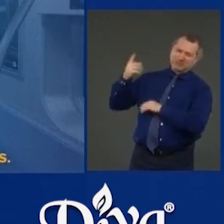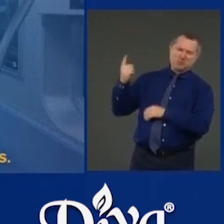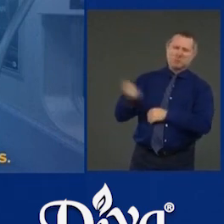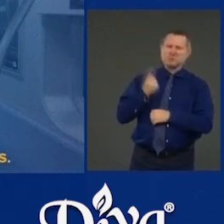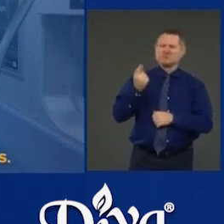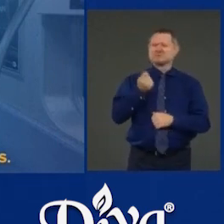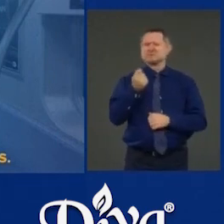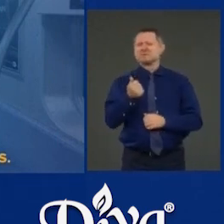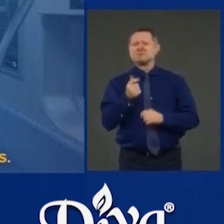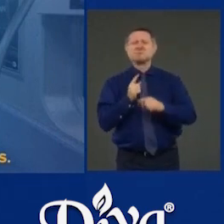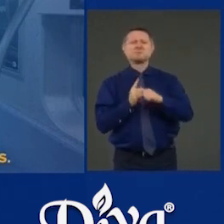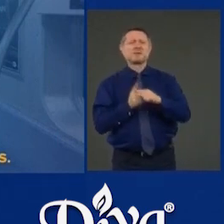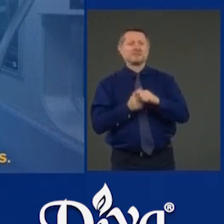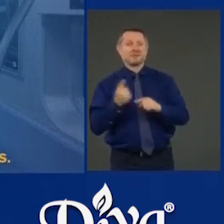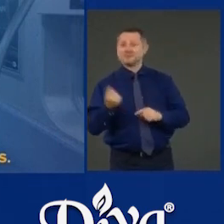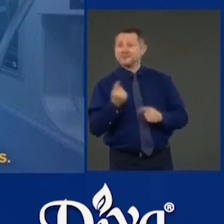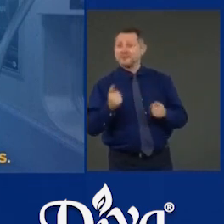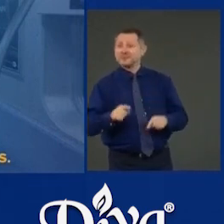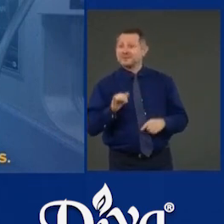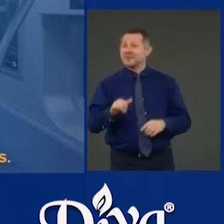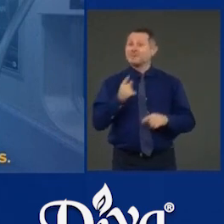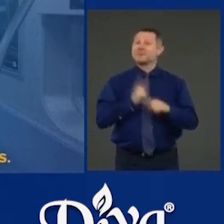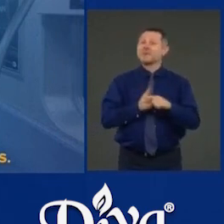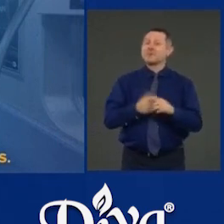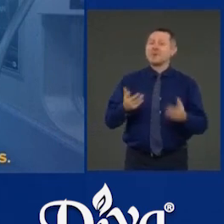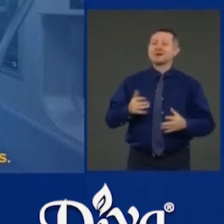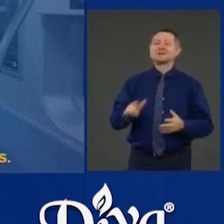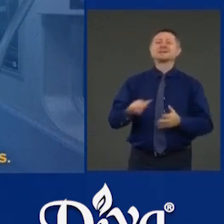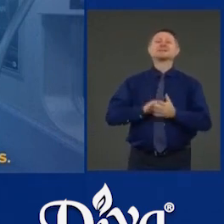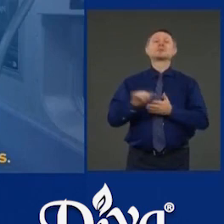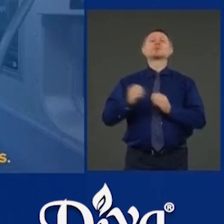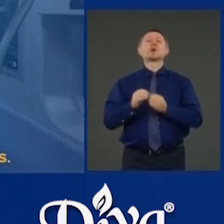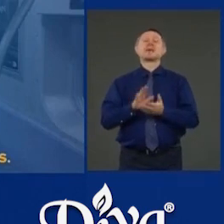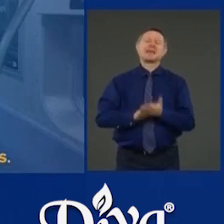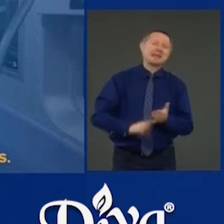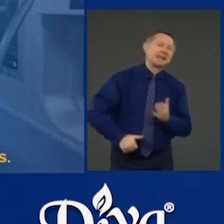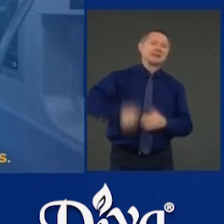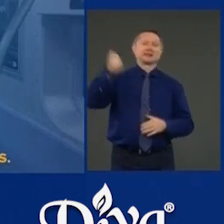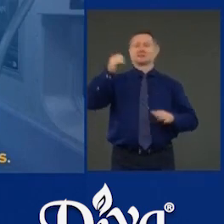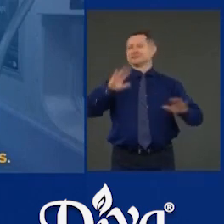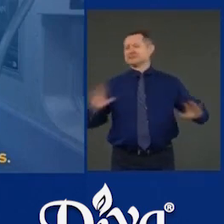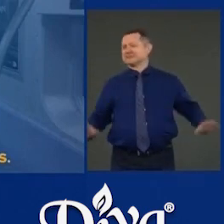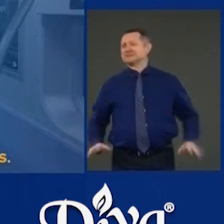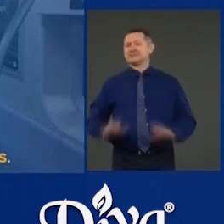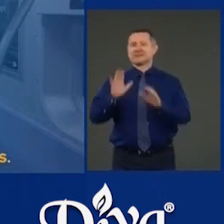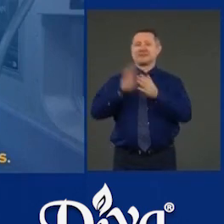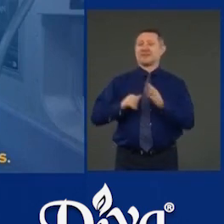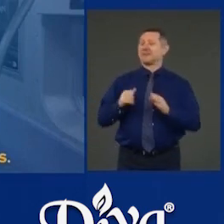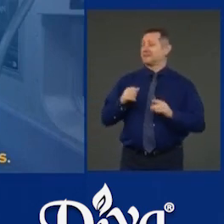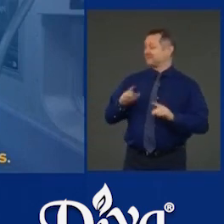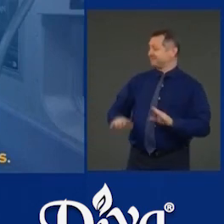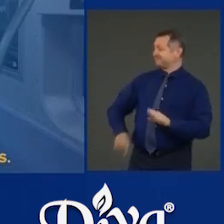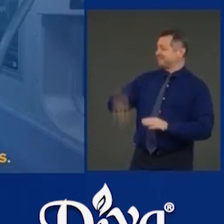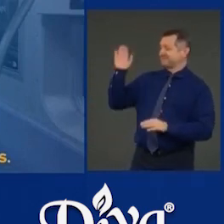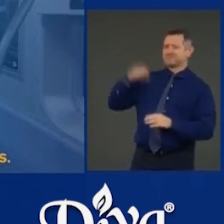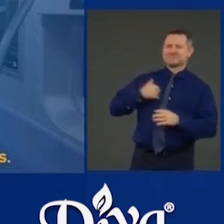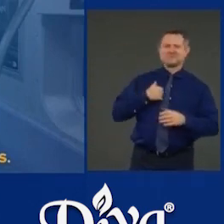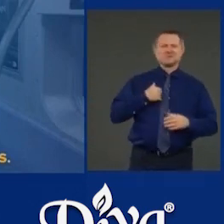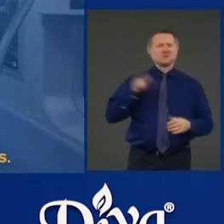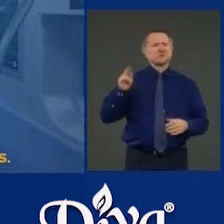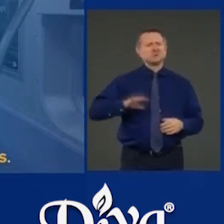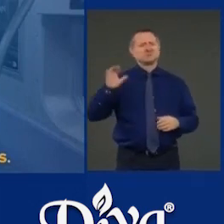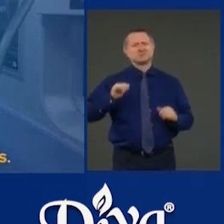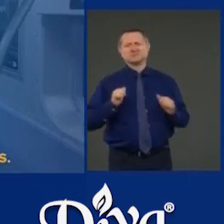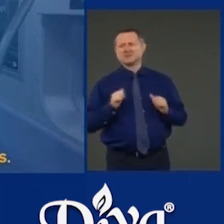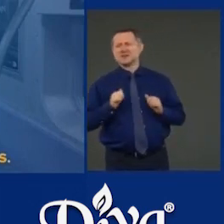system is cleaner than ever. I am a lifelong New York City boy, New York City